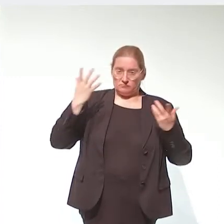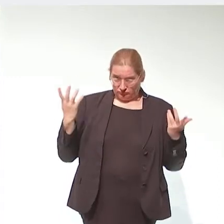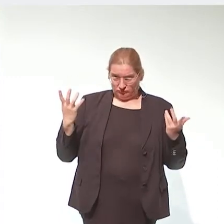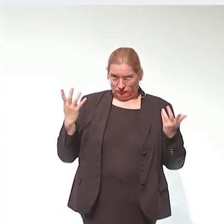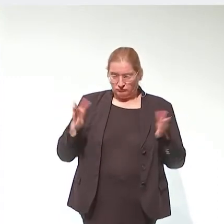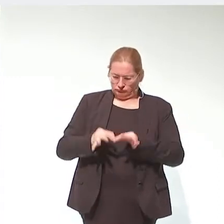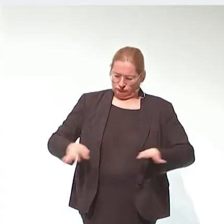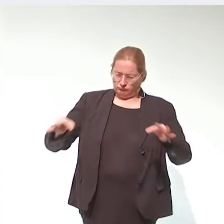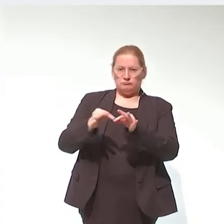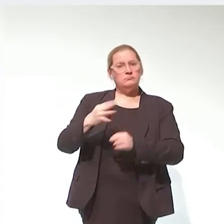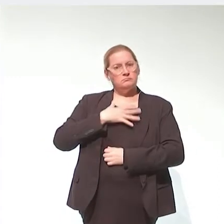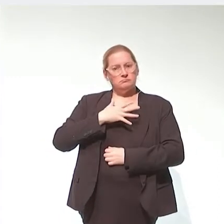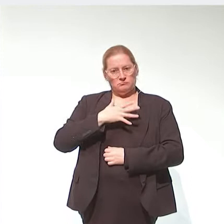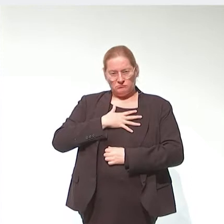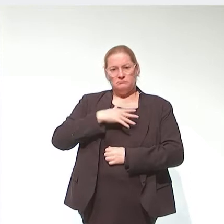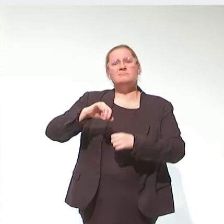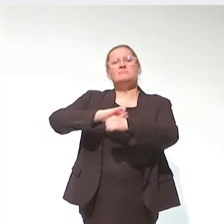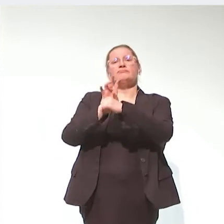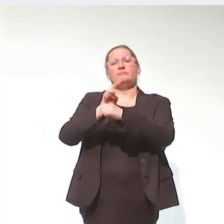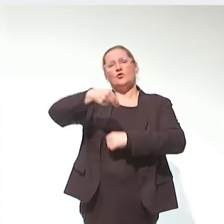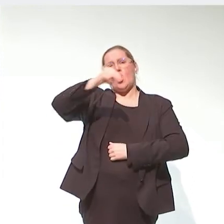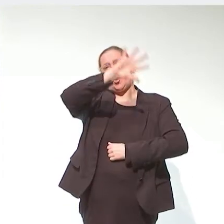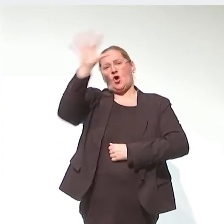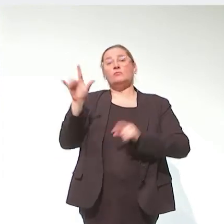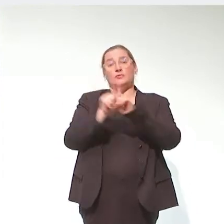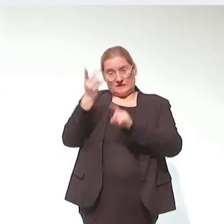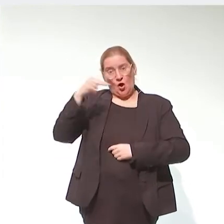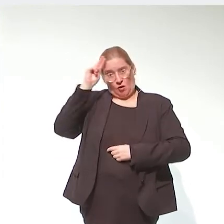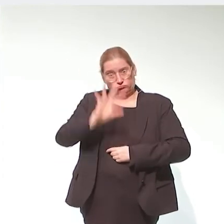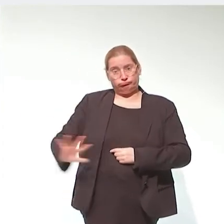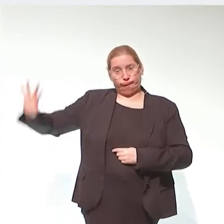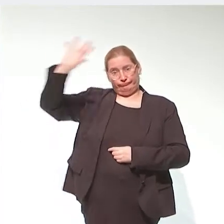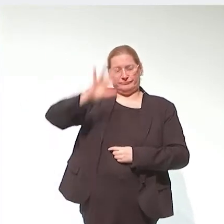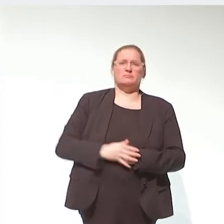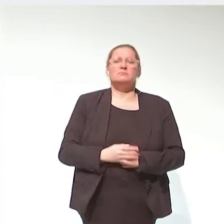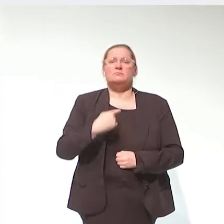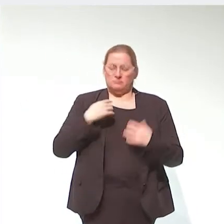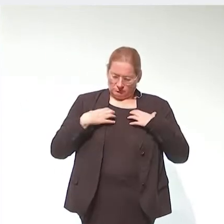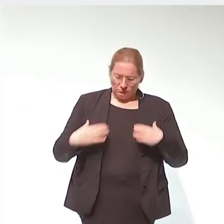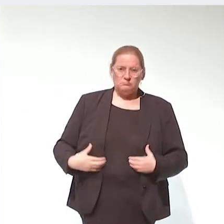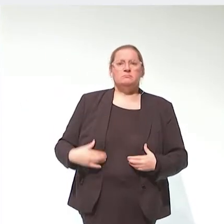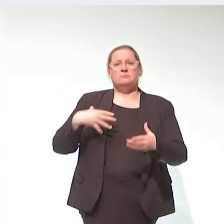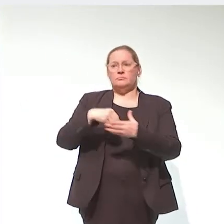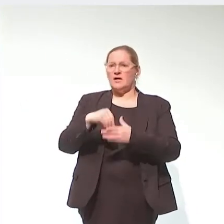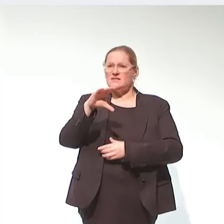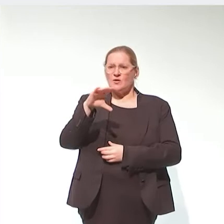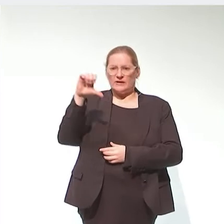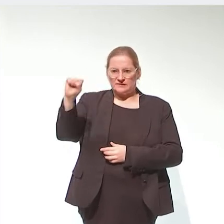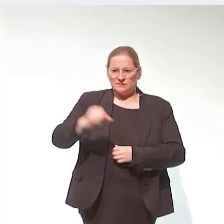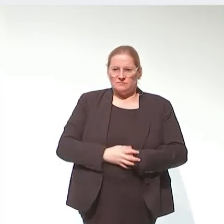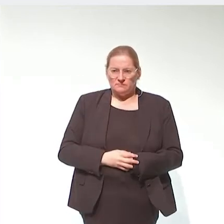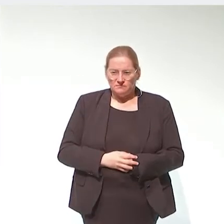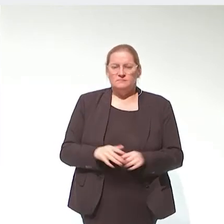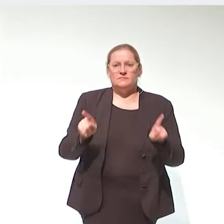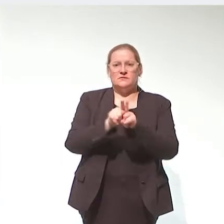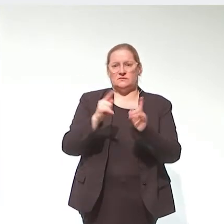level, but I'm also a member of the European Economic and Social Committee. And I do have experience doing development work in countries